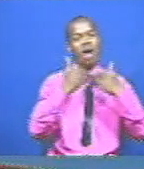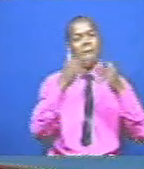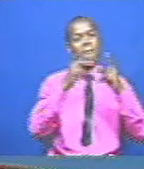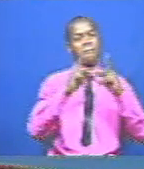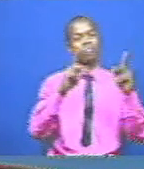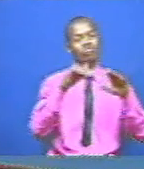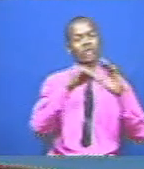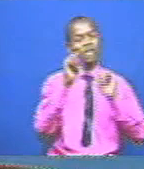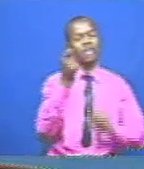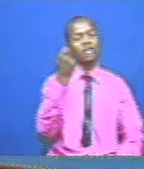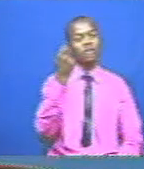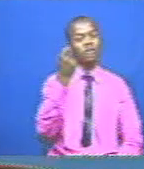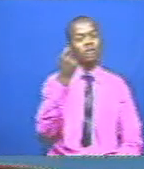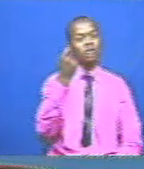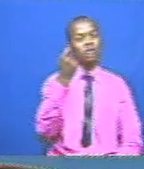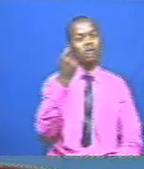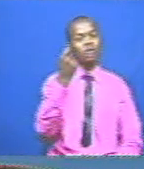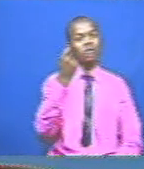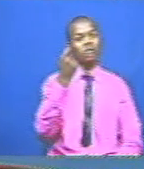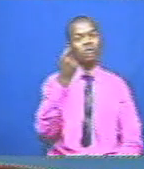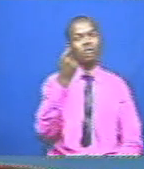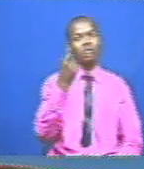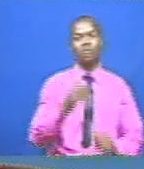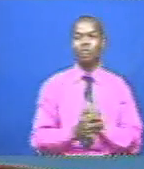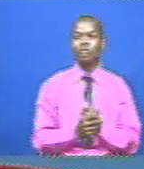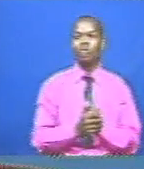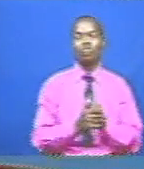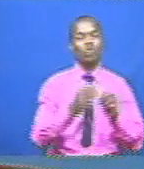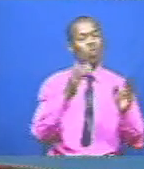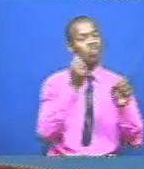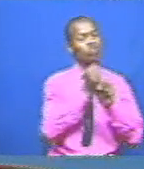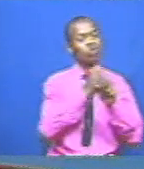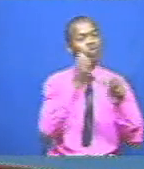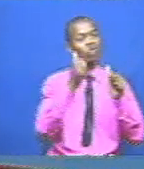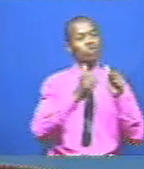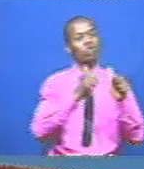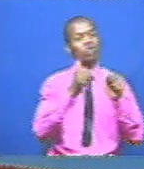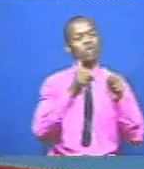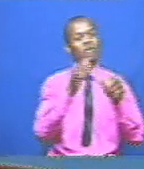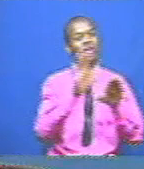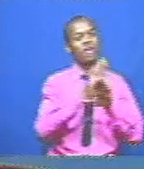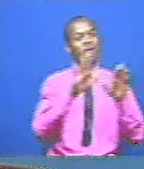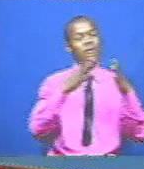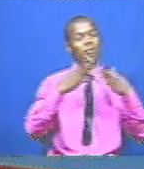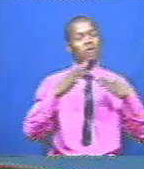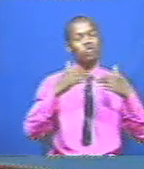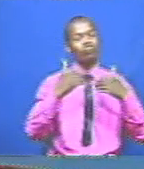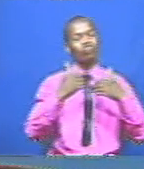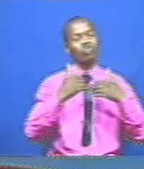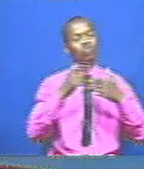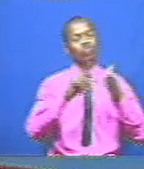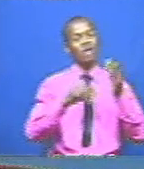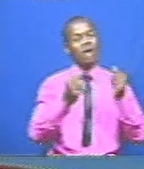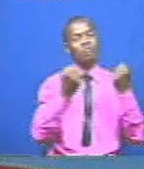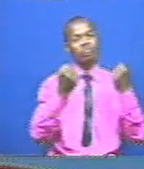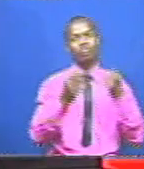Kenya. What is the regional bloc doing to put food on the table and to ensure that everyone has something to eat? Very,